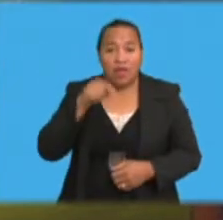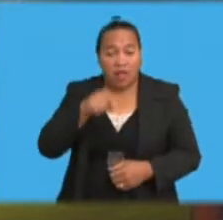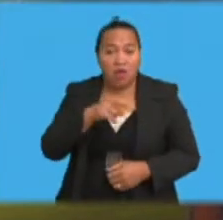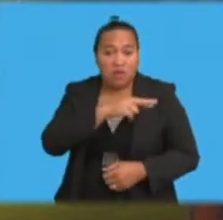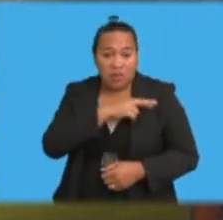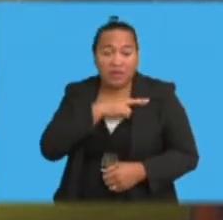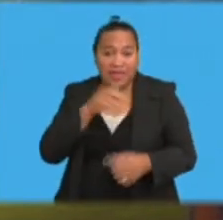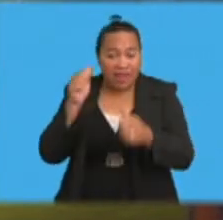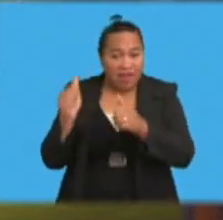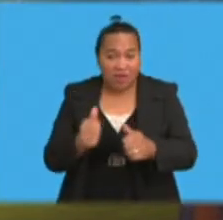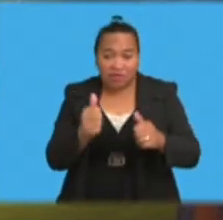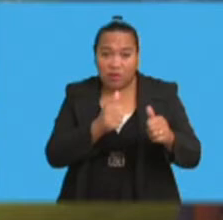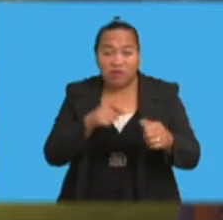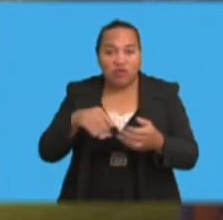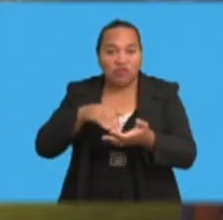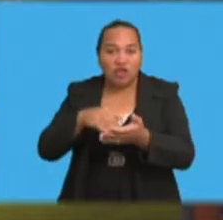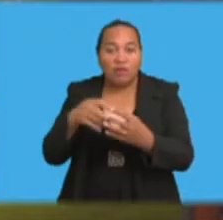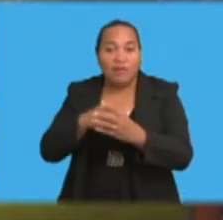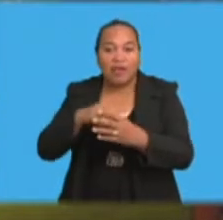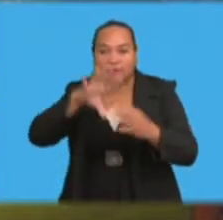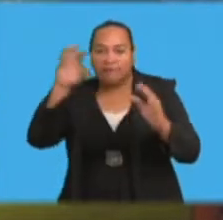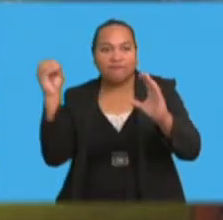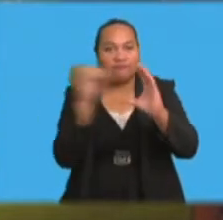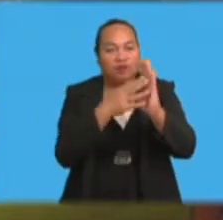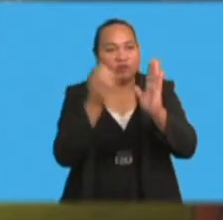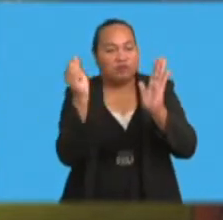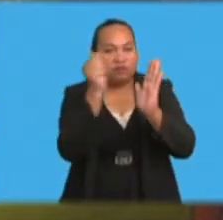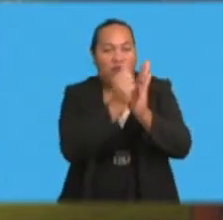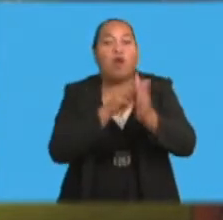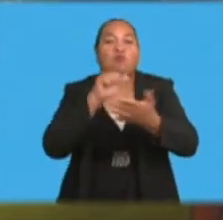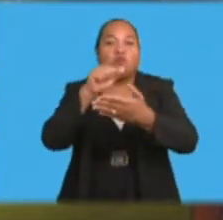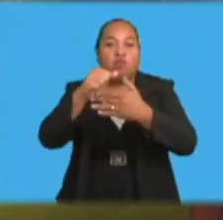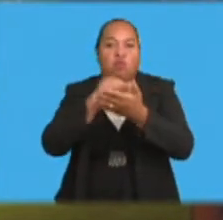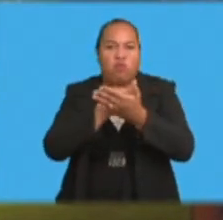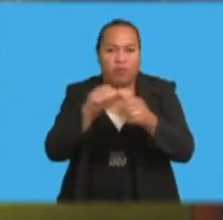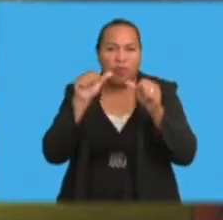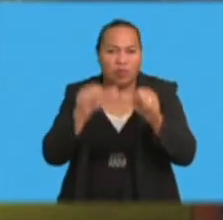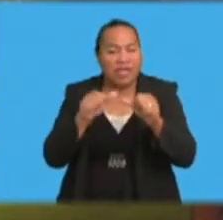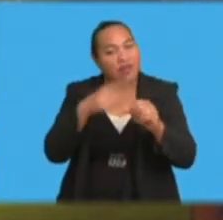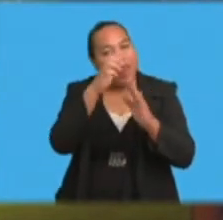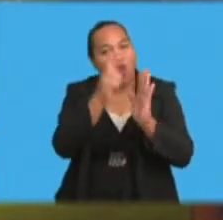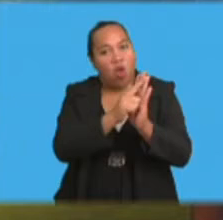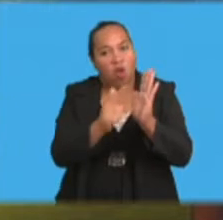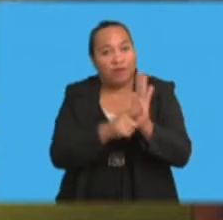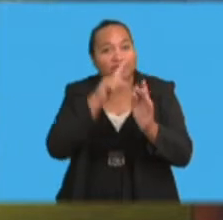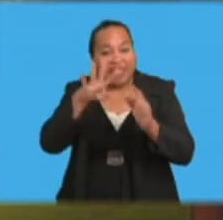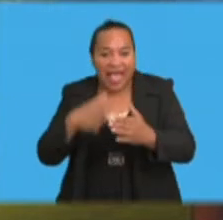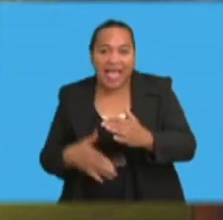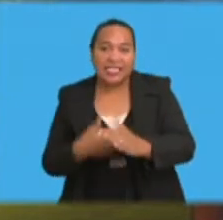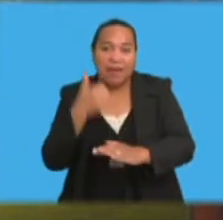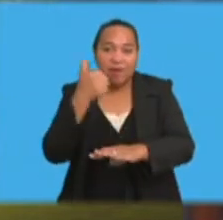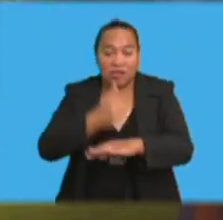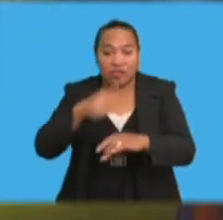governance arrangements of central banks are enshrined and protected by law, Madam Speaker. Our central bank, Madam Speaker, was established under the Reserve